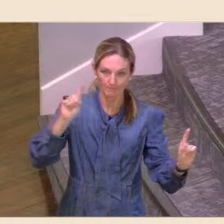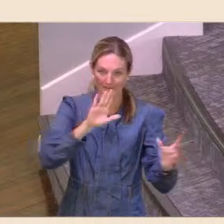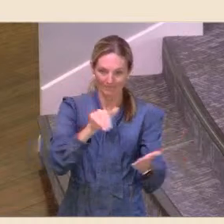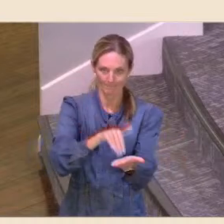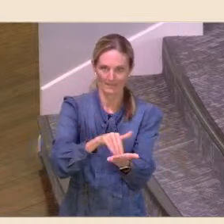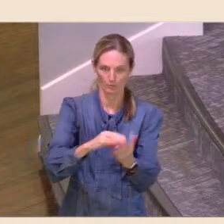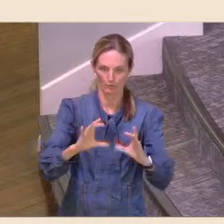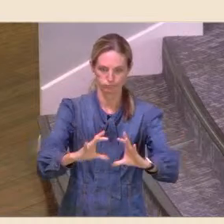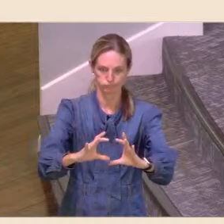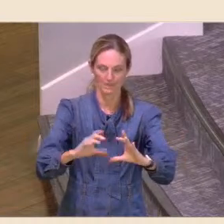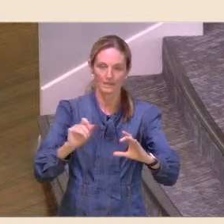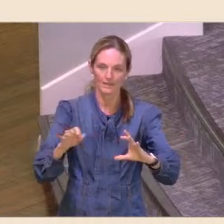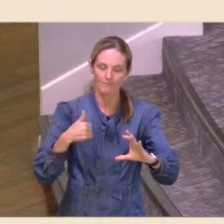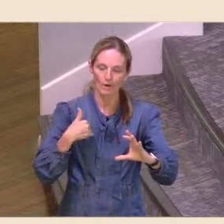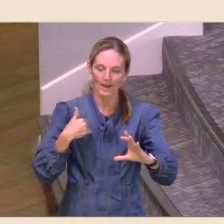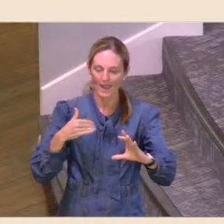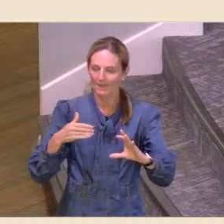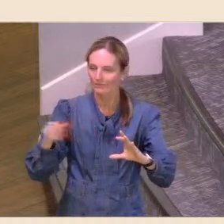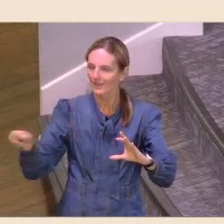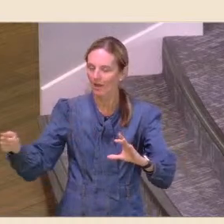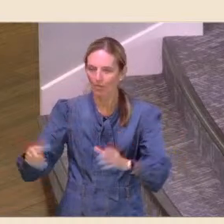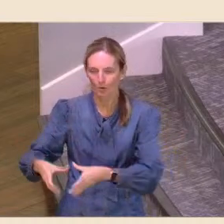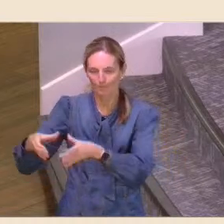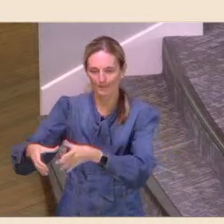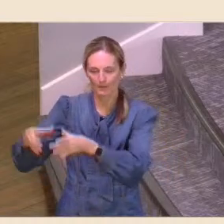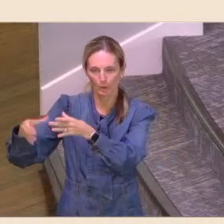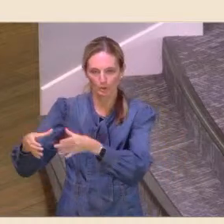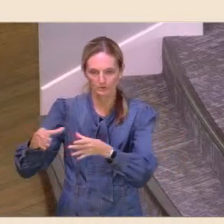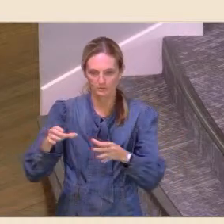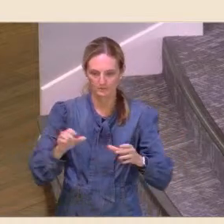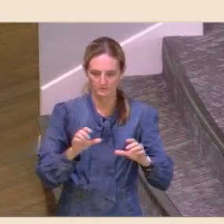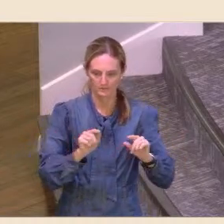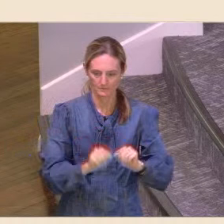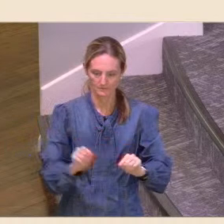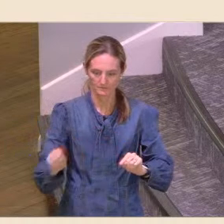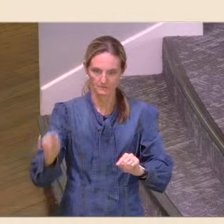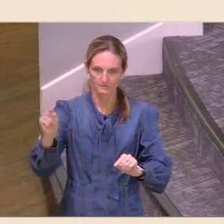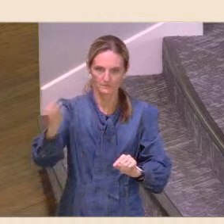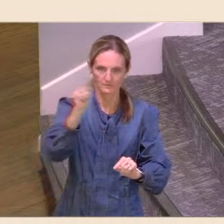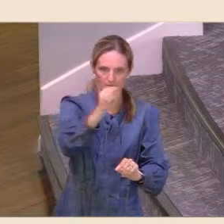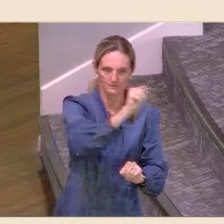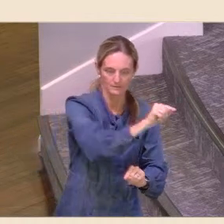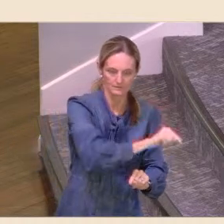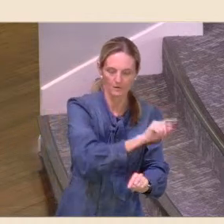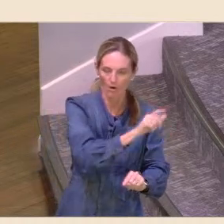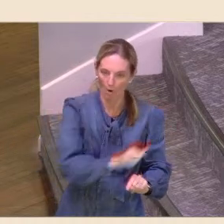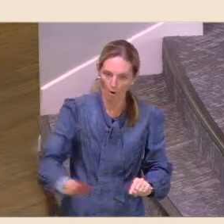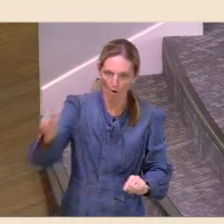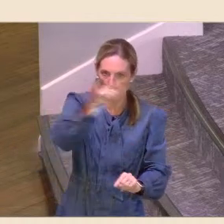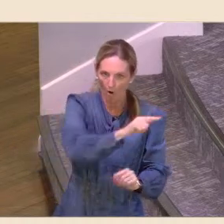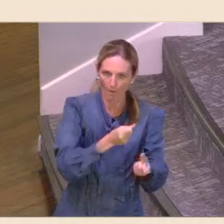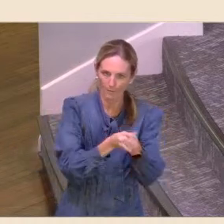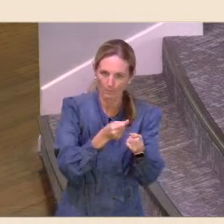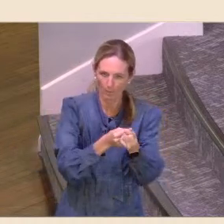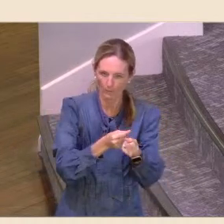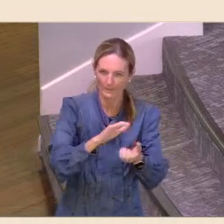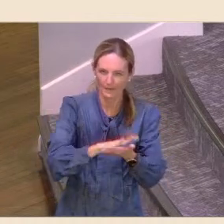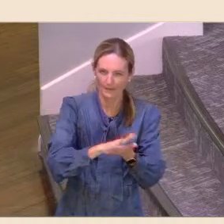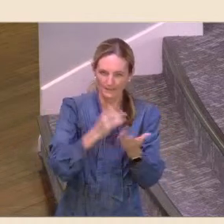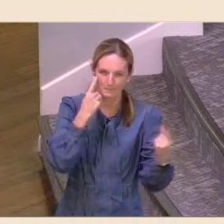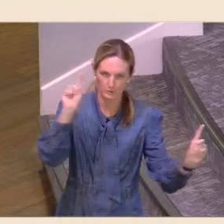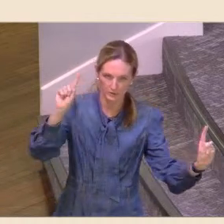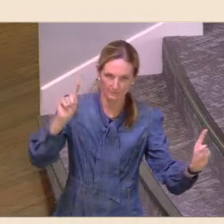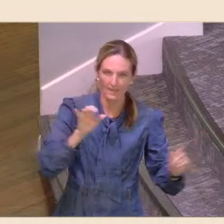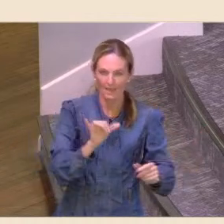had all those other pillars kind of surrounding and promoting academic achievement, I think that would be a